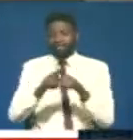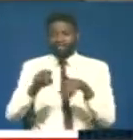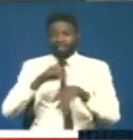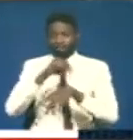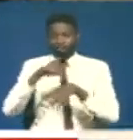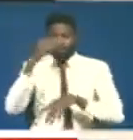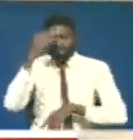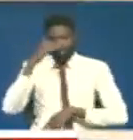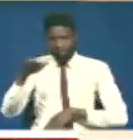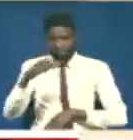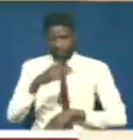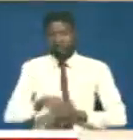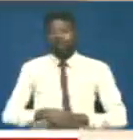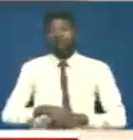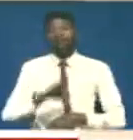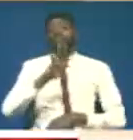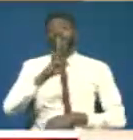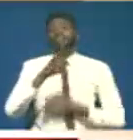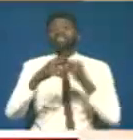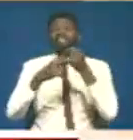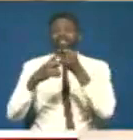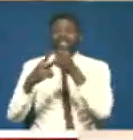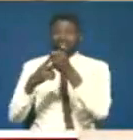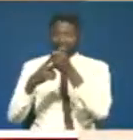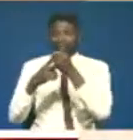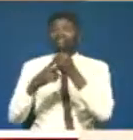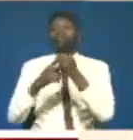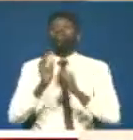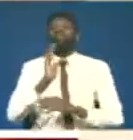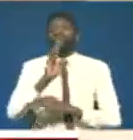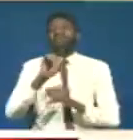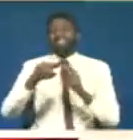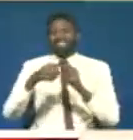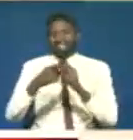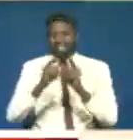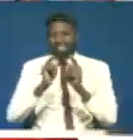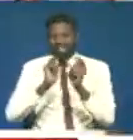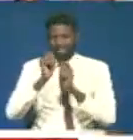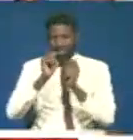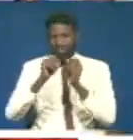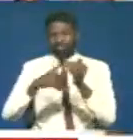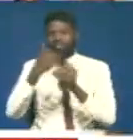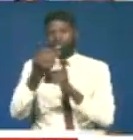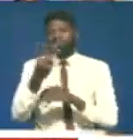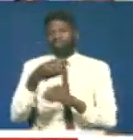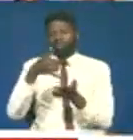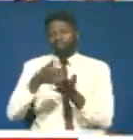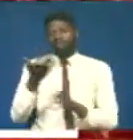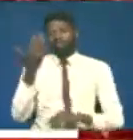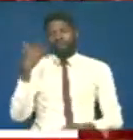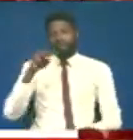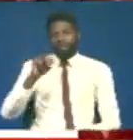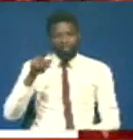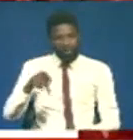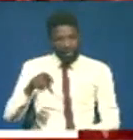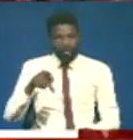The 477 candidates who will appear for interviews starting next Wednesday include former members of Parliament